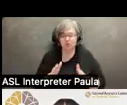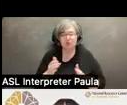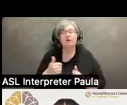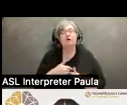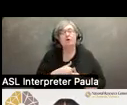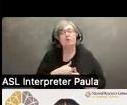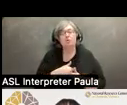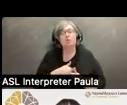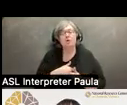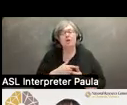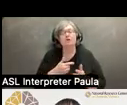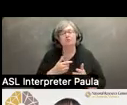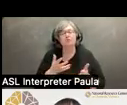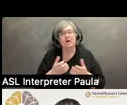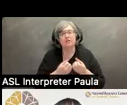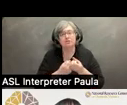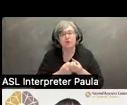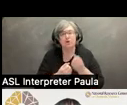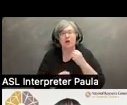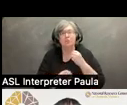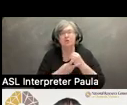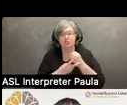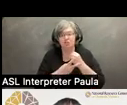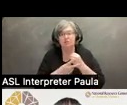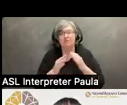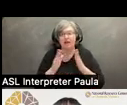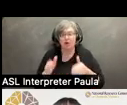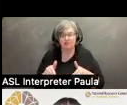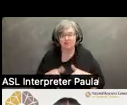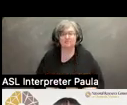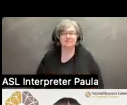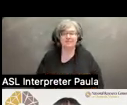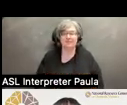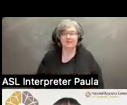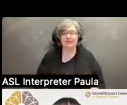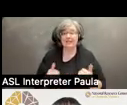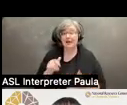support and in always trying to preserve housing. So